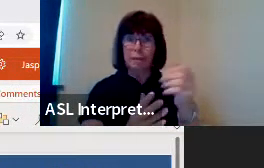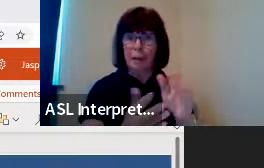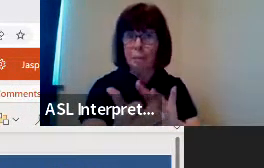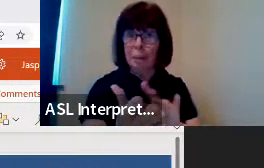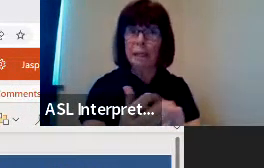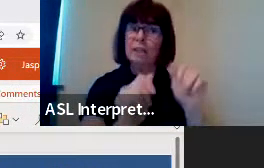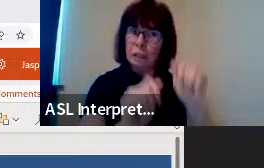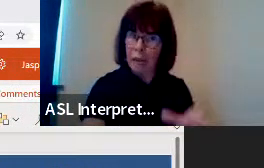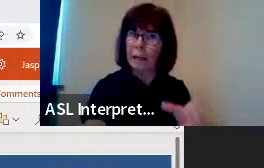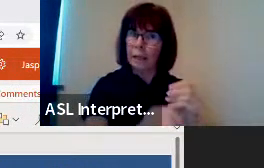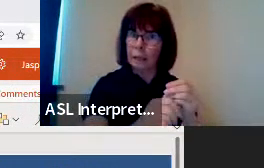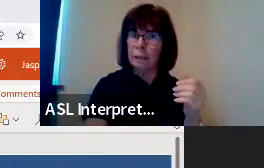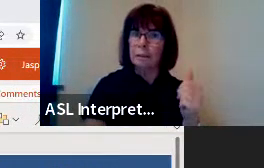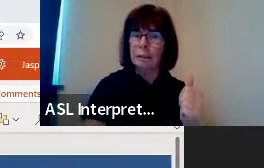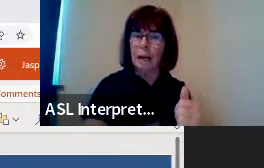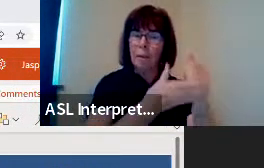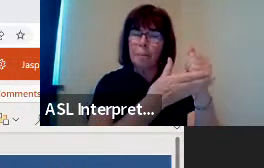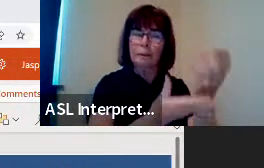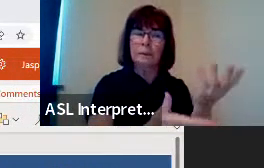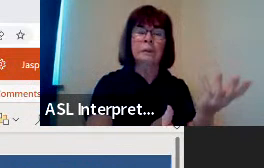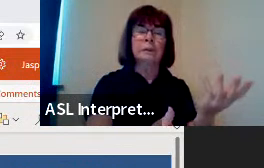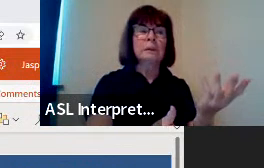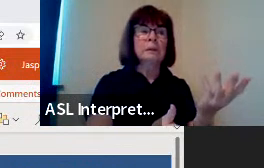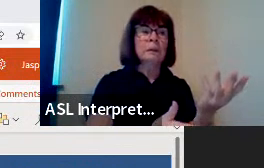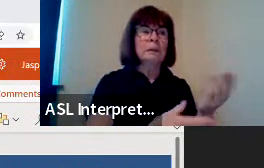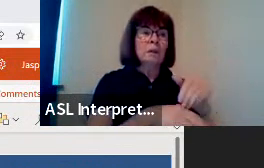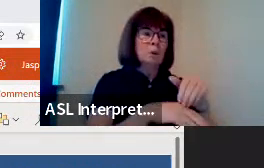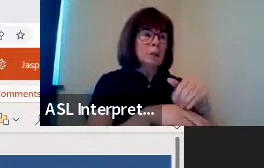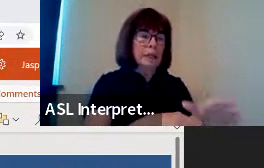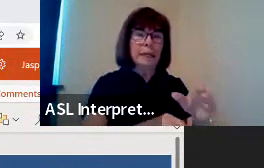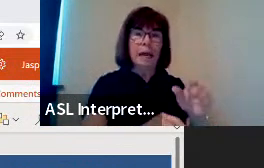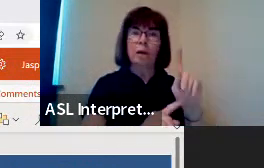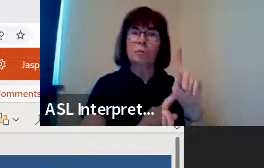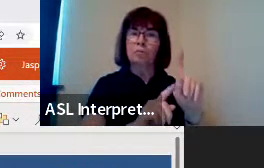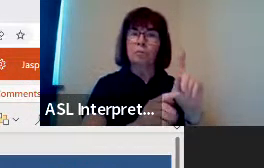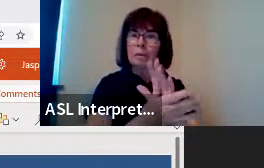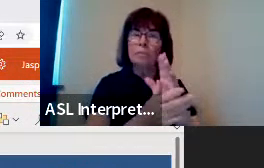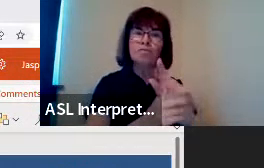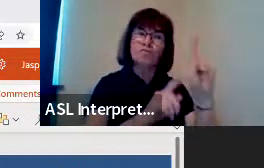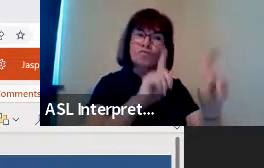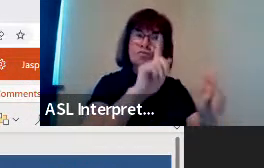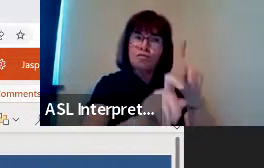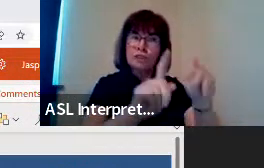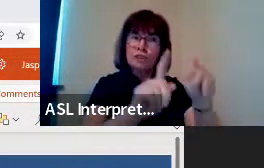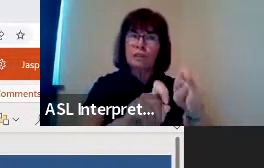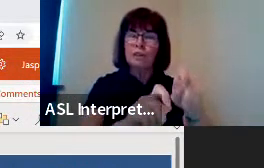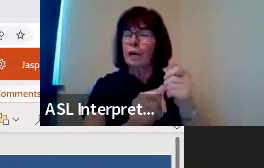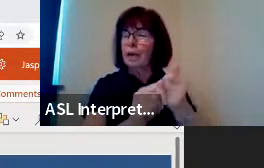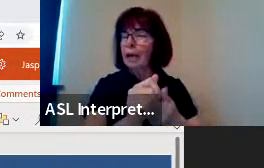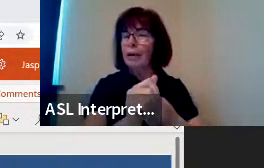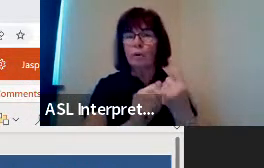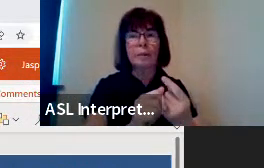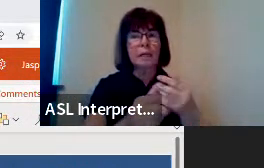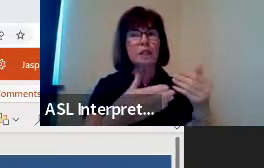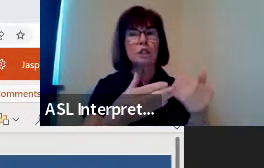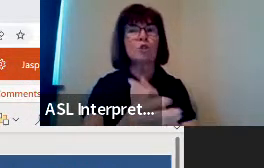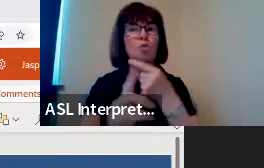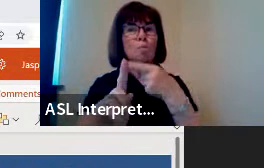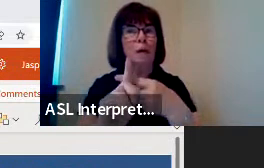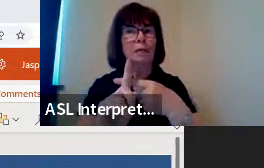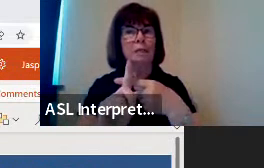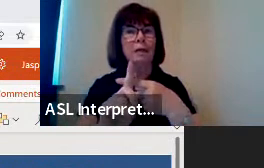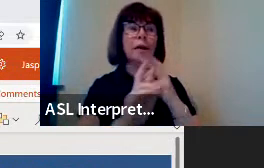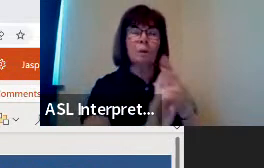help. We're sending virtual agent surveys to everyone that's a new positive and reported, so that we can